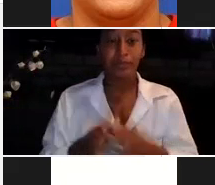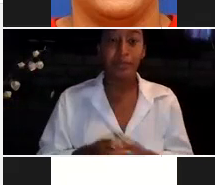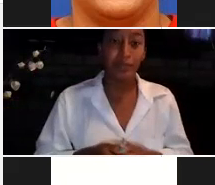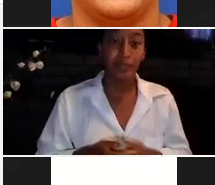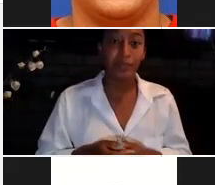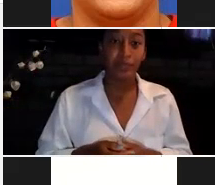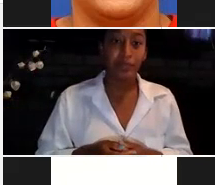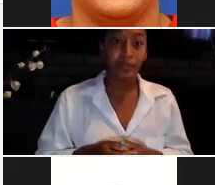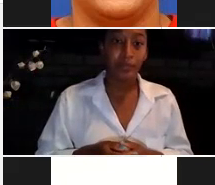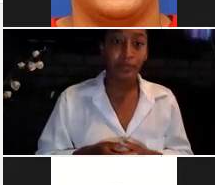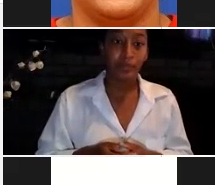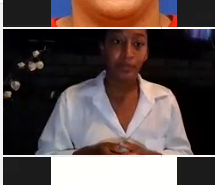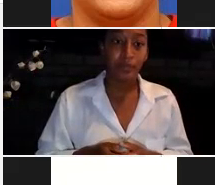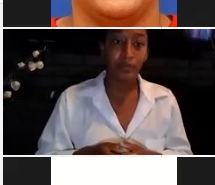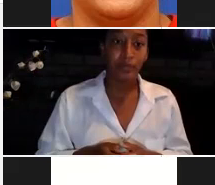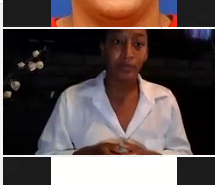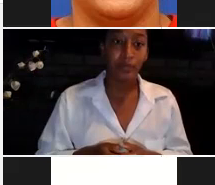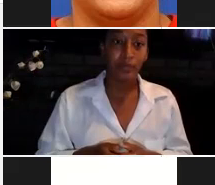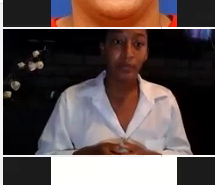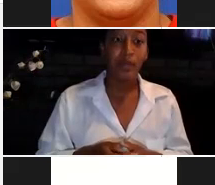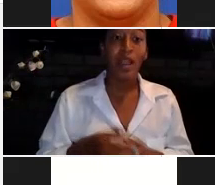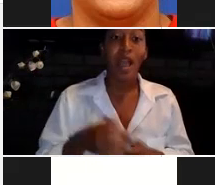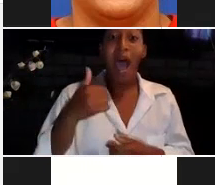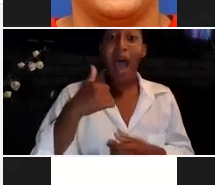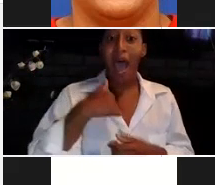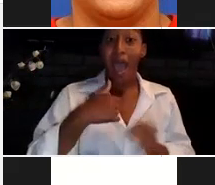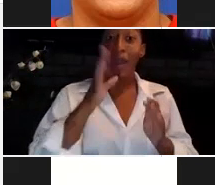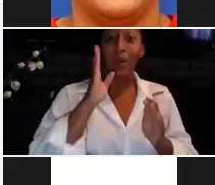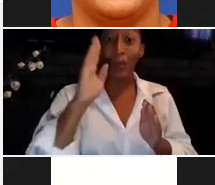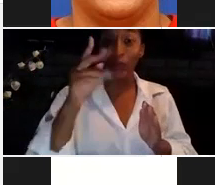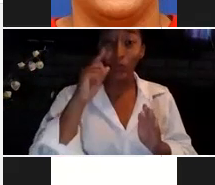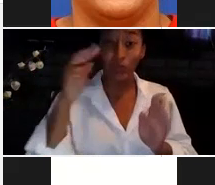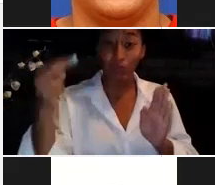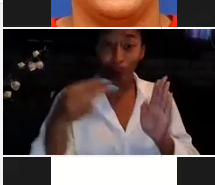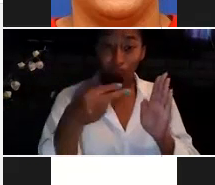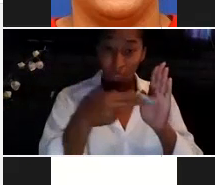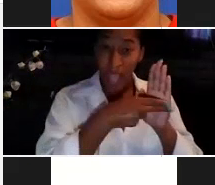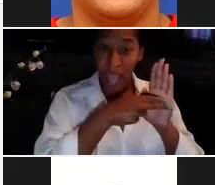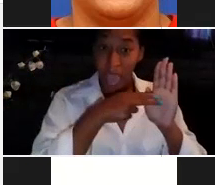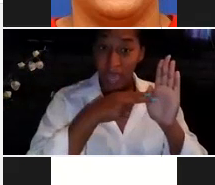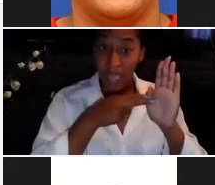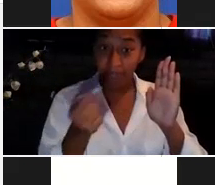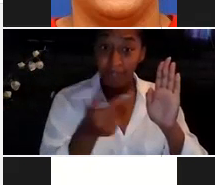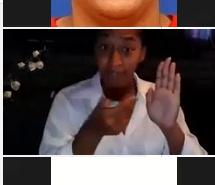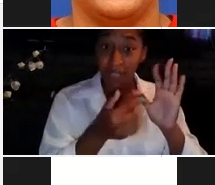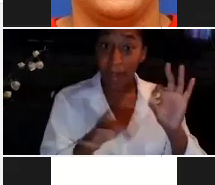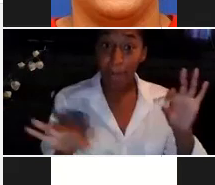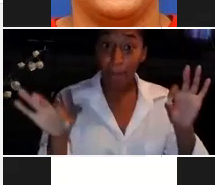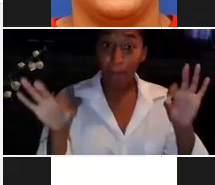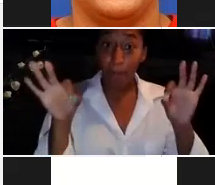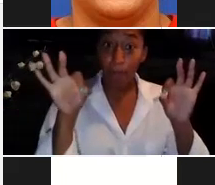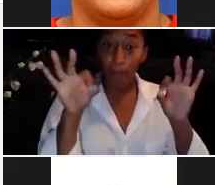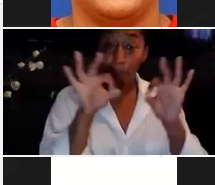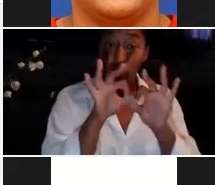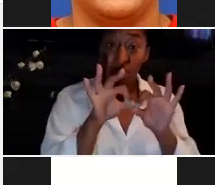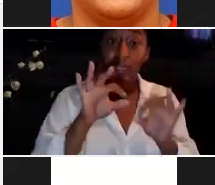But I'm highlighting something very important for you, that this displacement property can